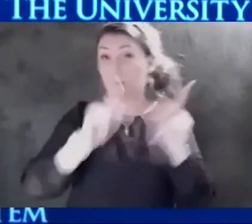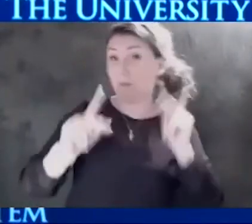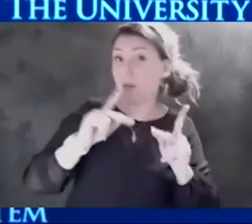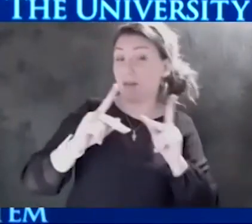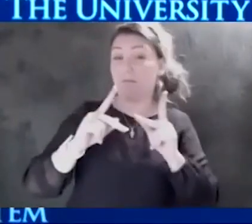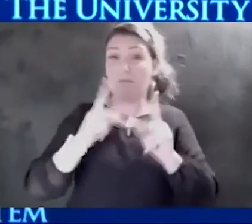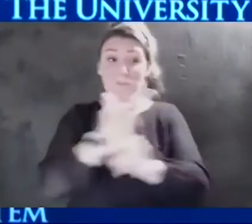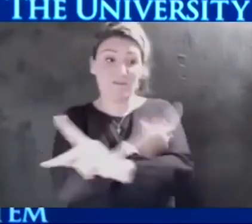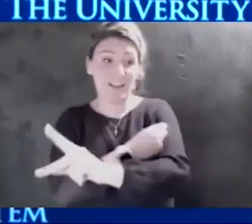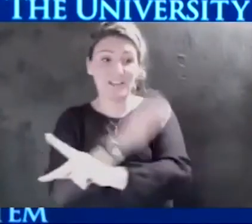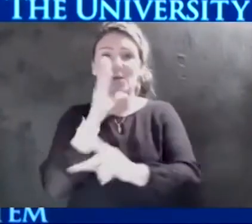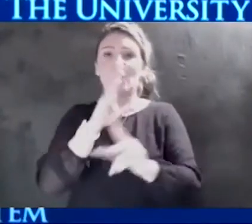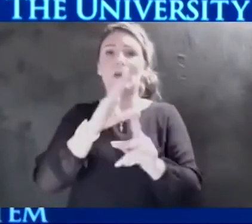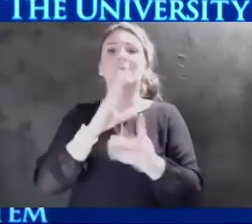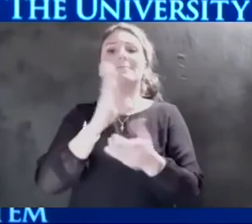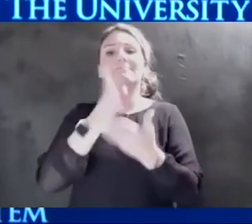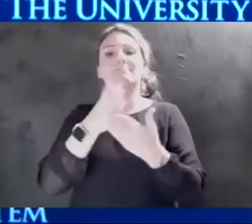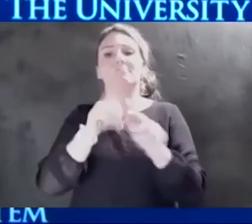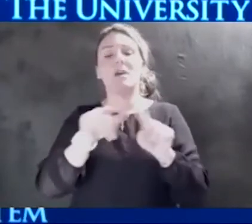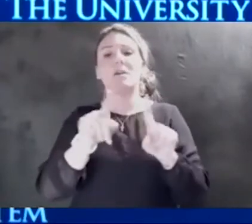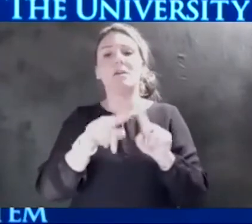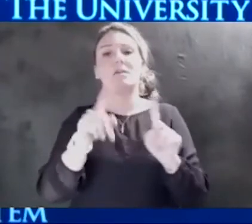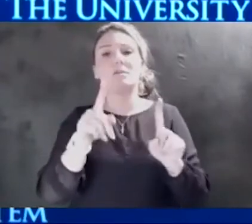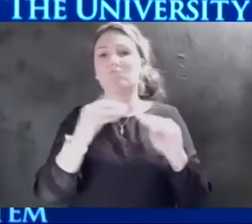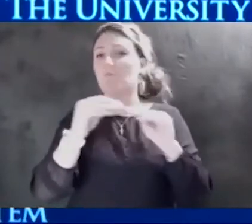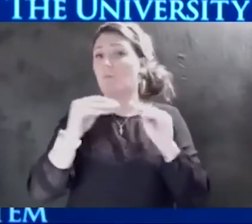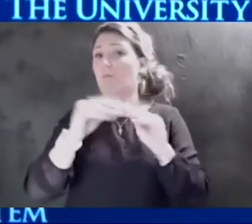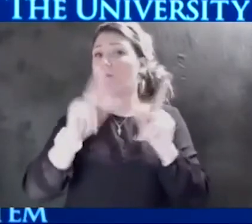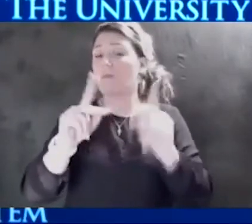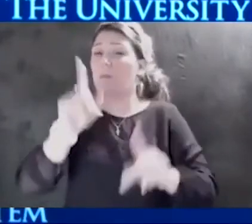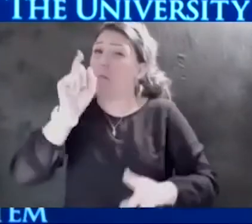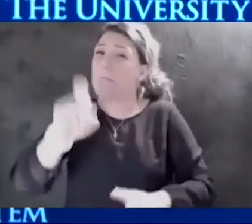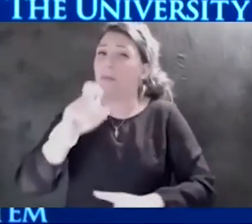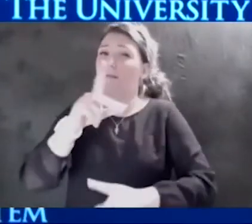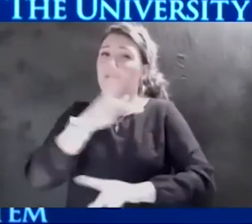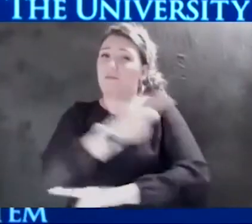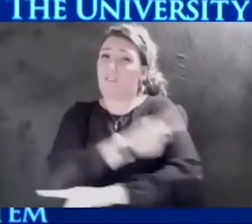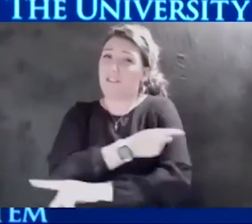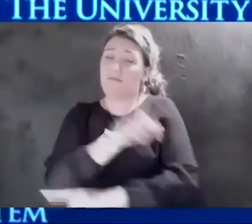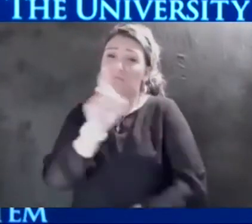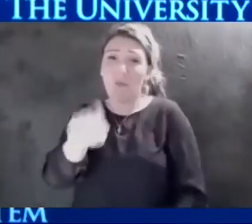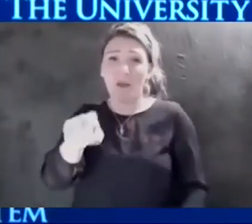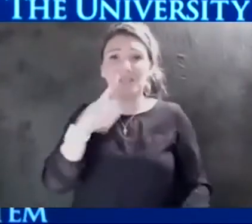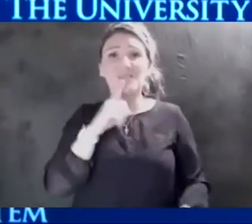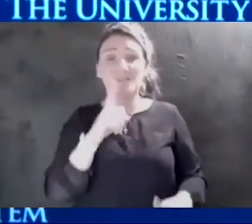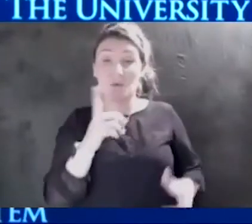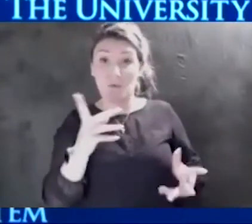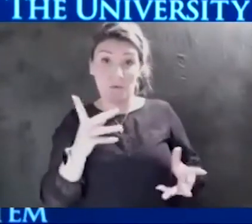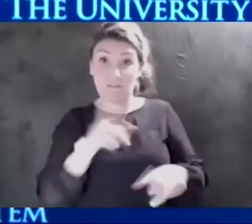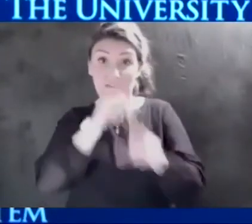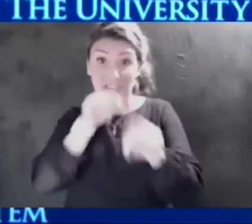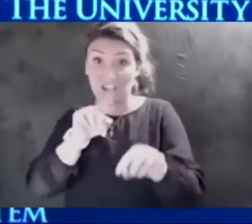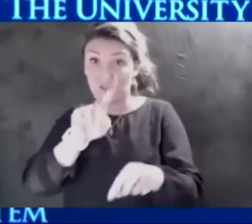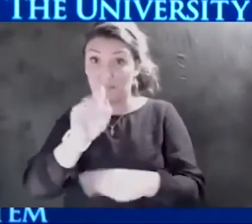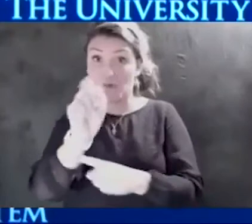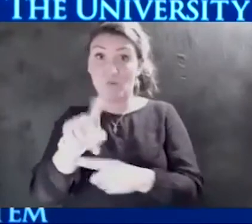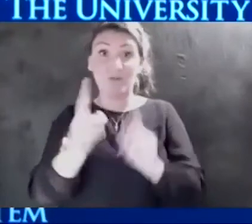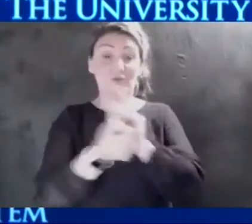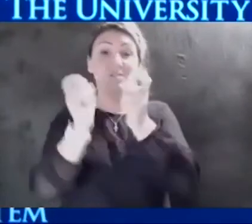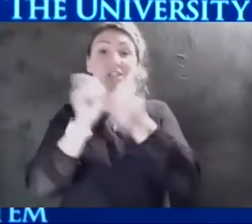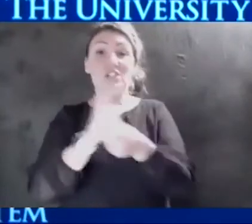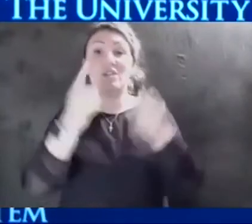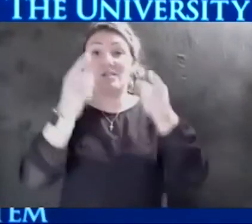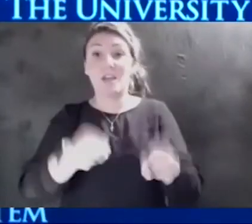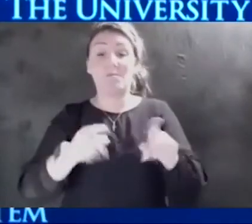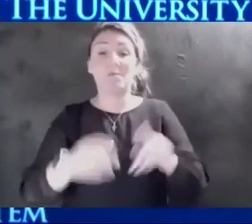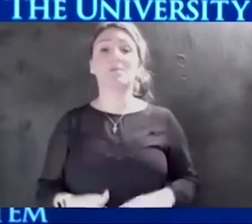away. But we've got to get more folks vaccinated. So I think the long-winded answer to this question is, the change that has happened is that we don't have